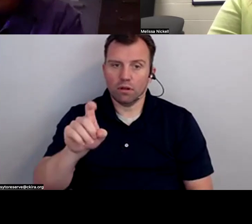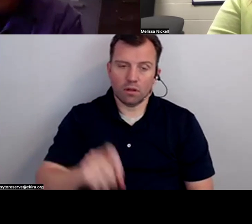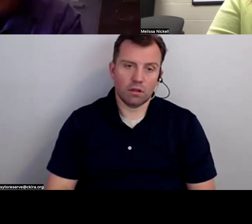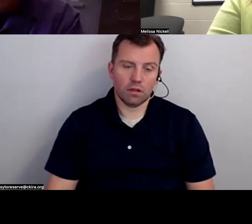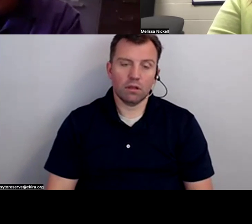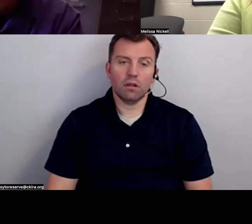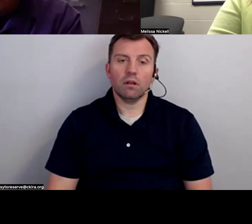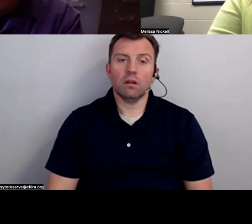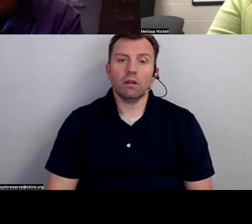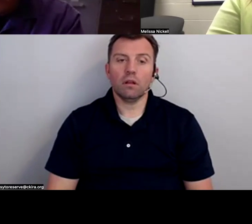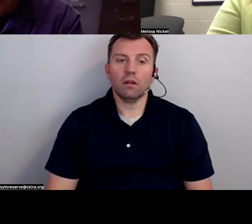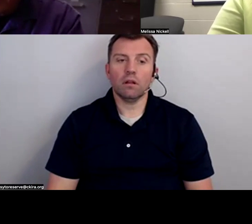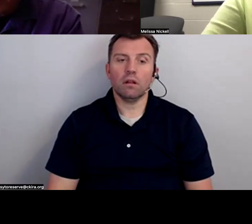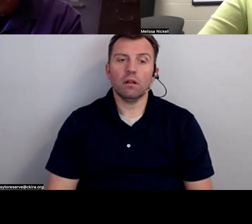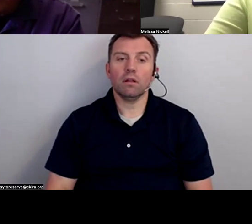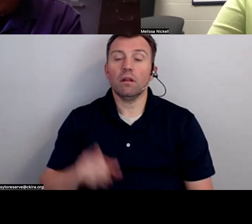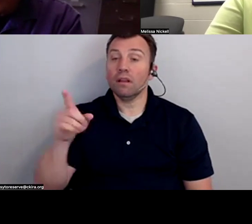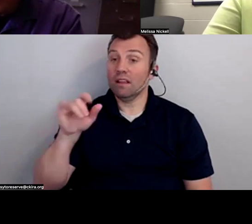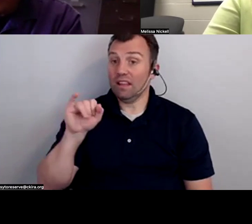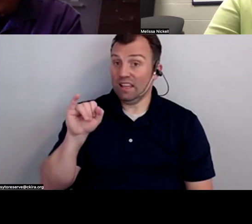Well, so if you've had